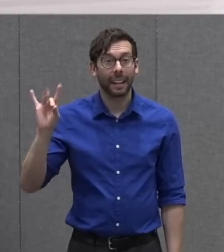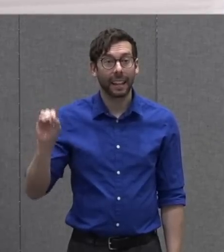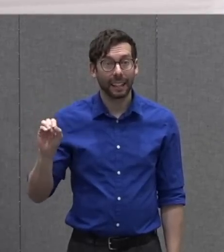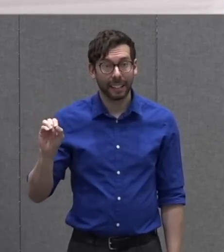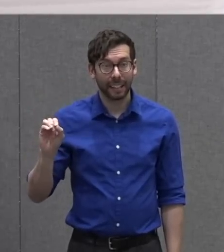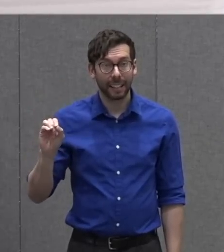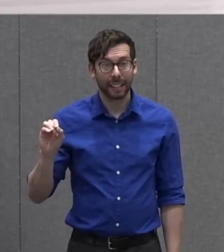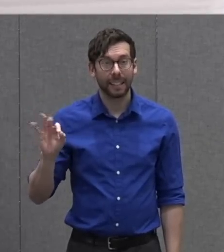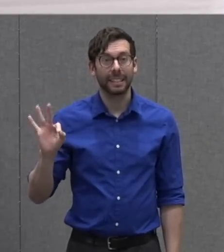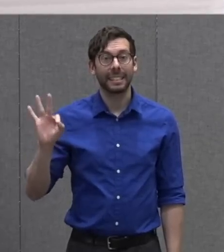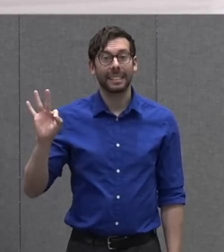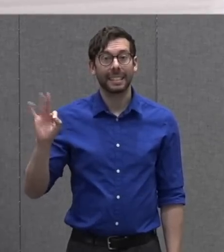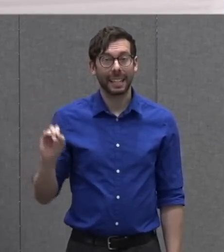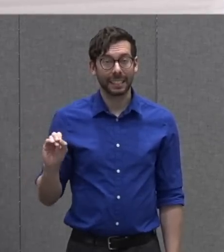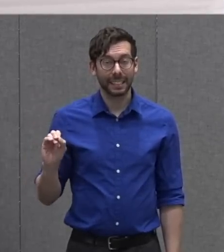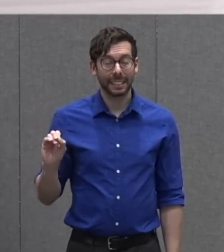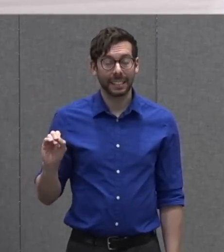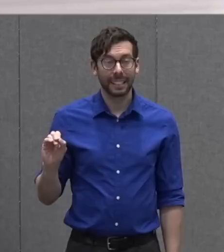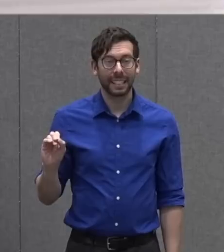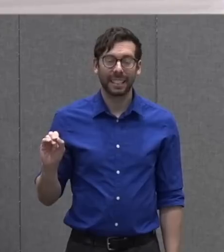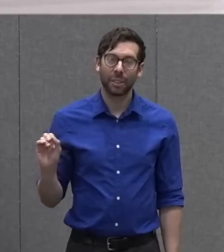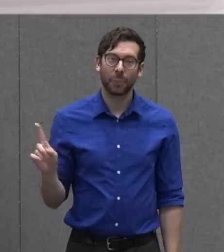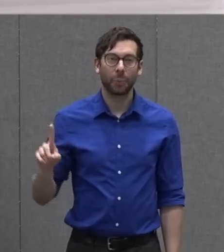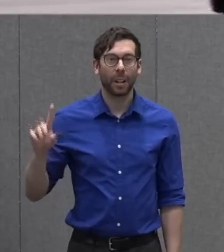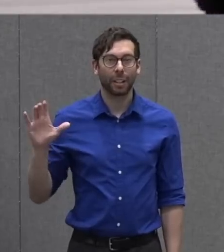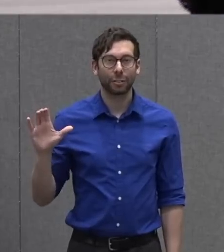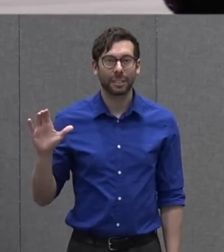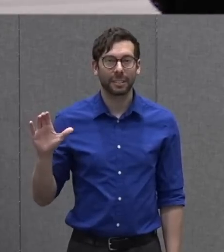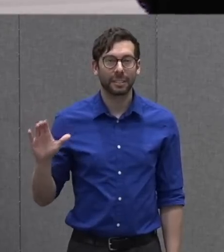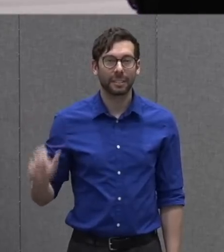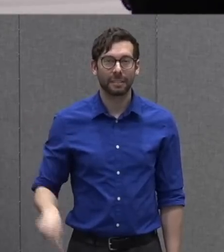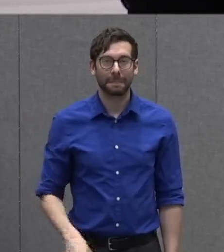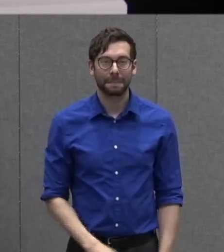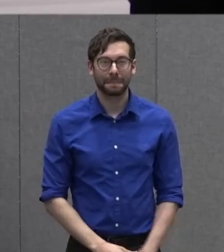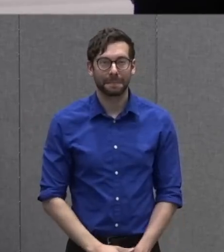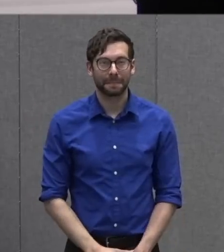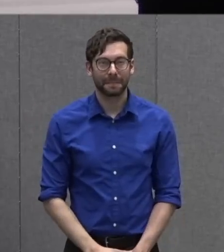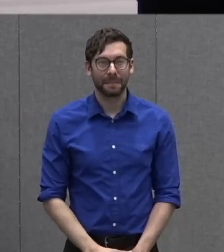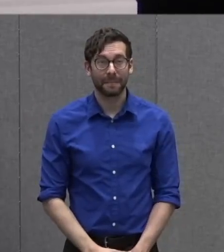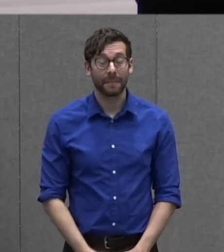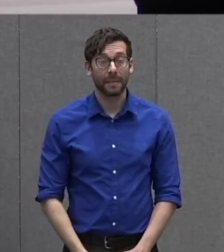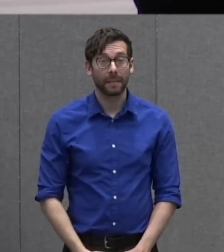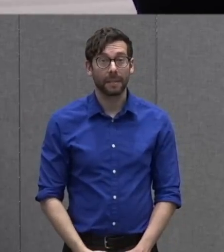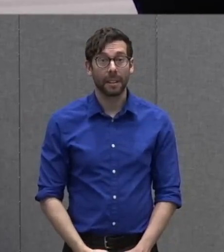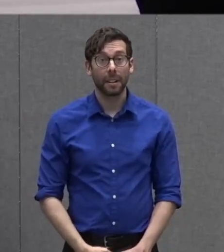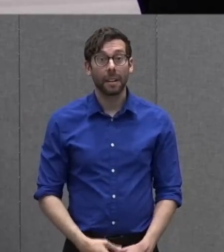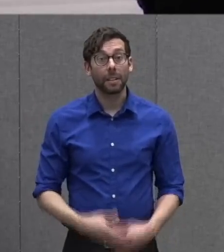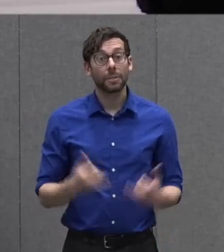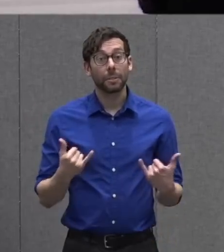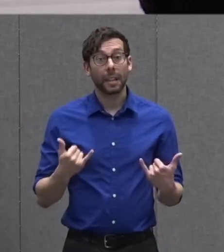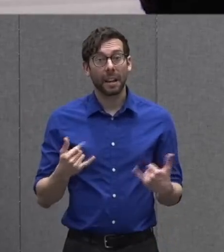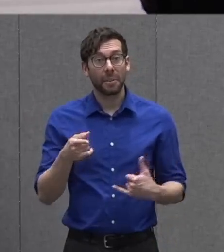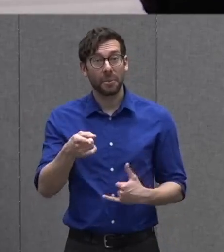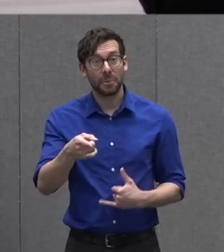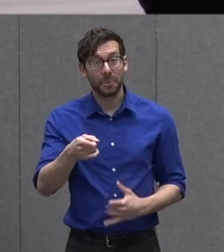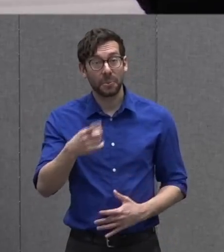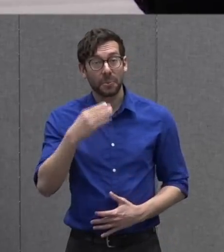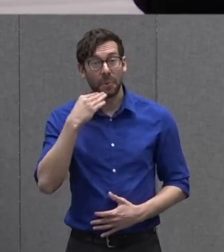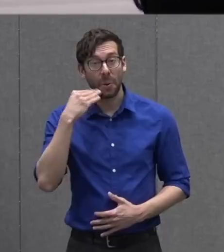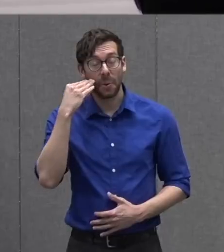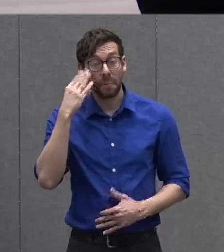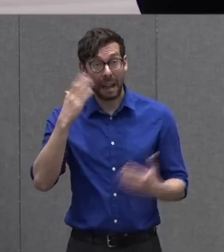80, 90, and 100. If you're at home and you have a hundreds chart,